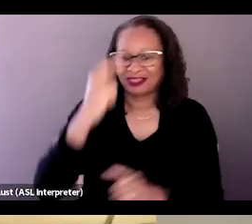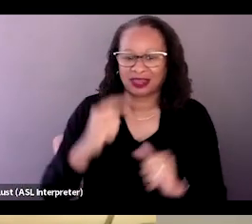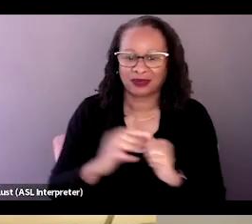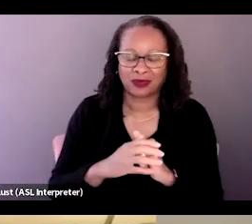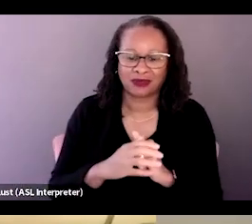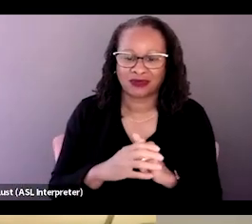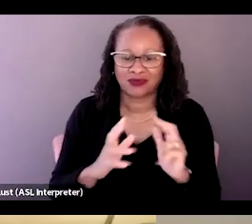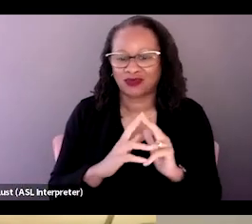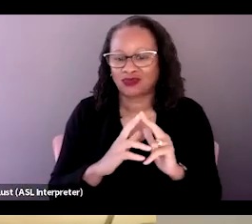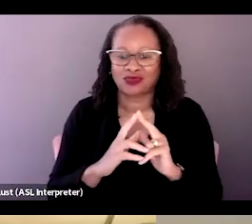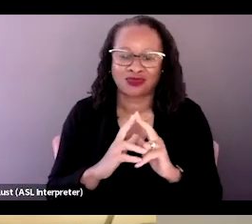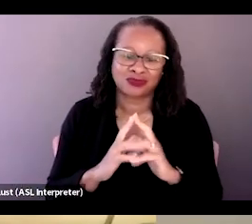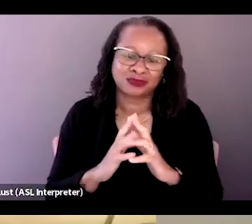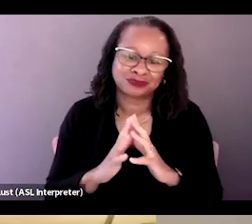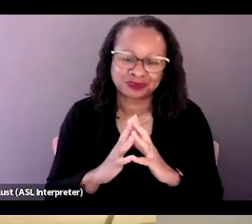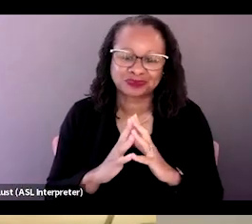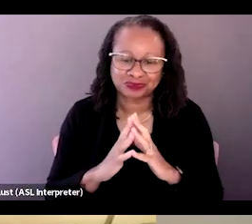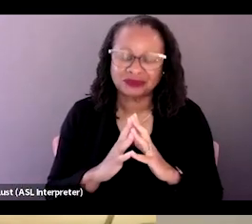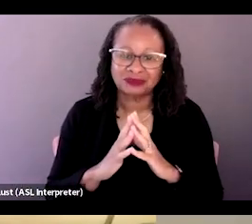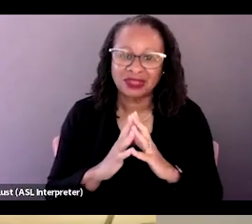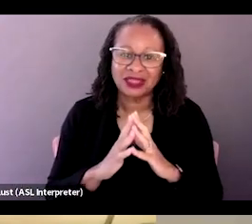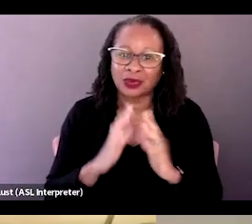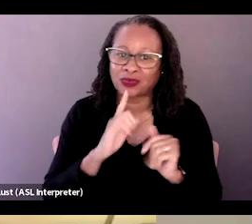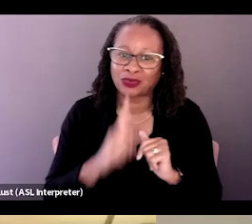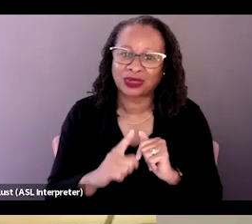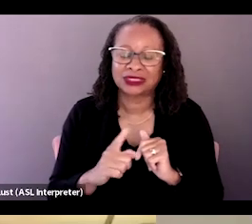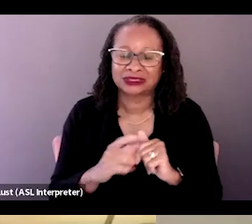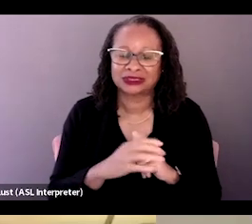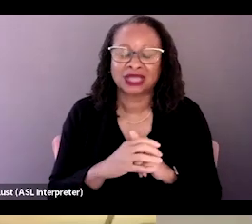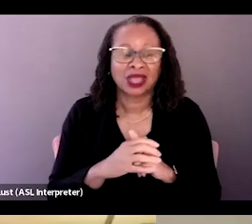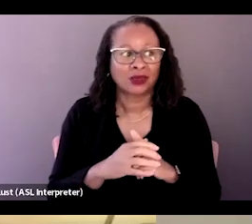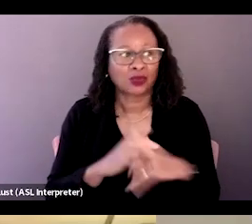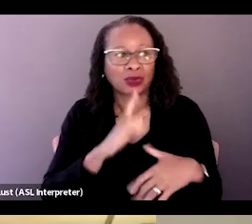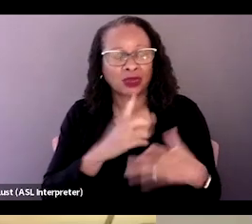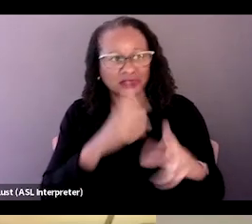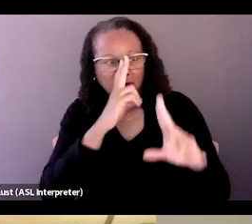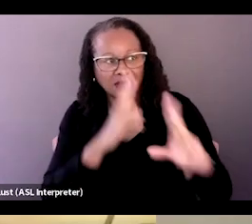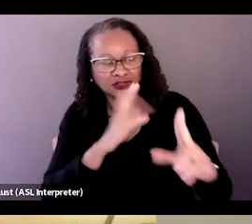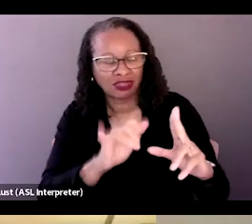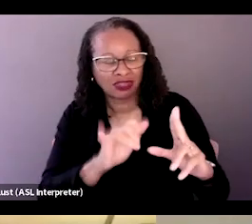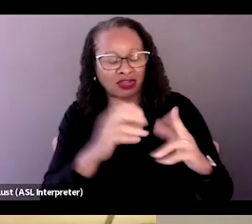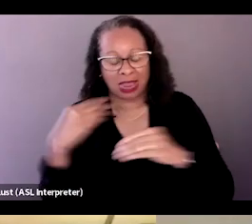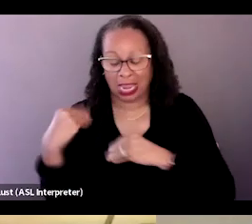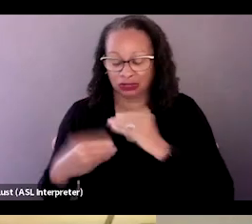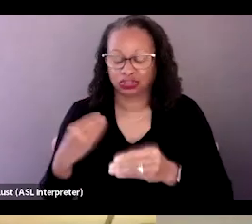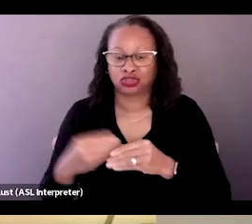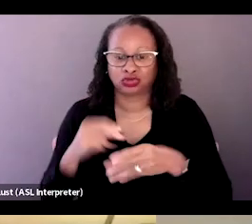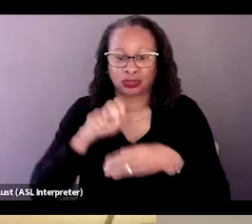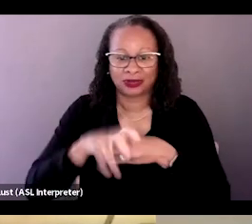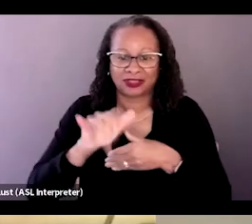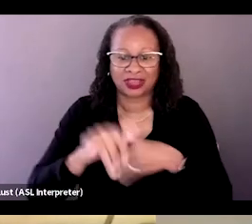of their heritage to jump into that kind of language. I didn't bring it; it was